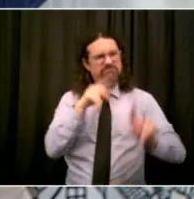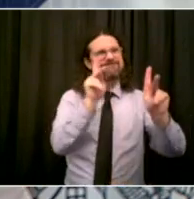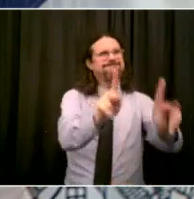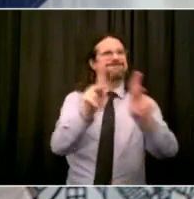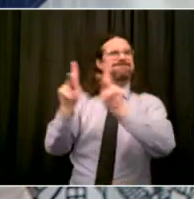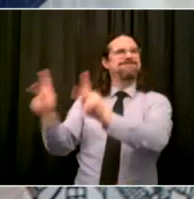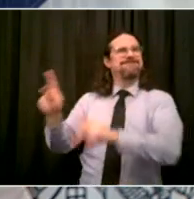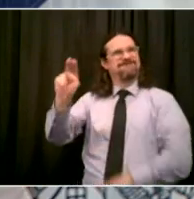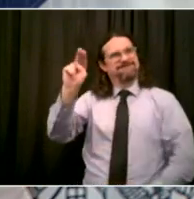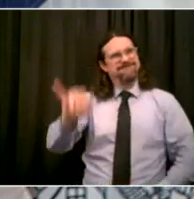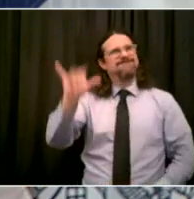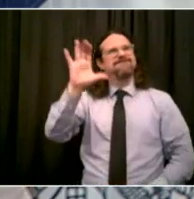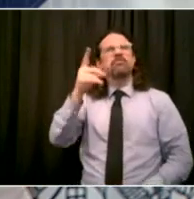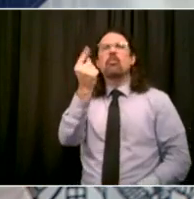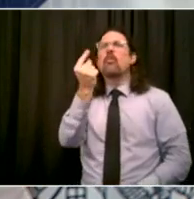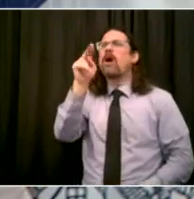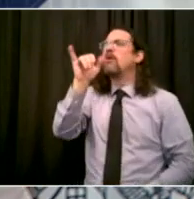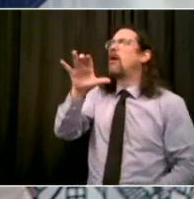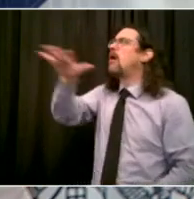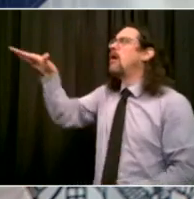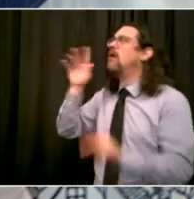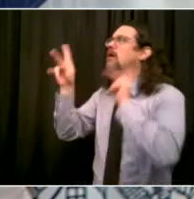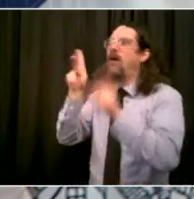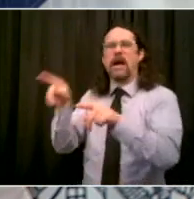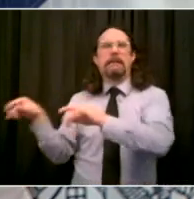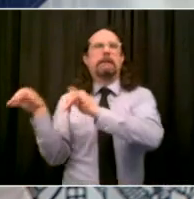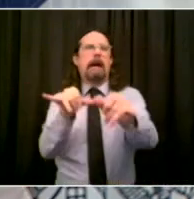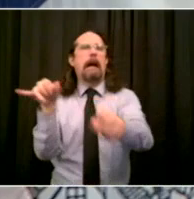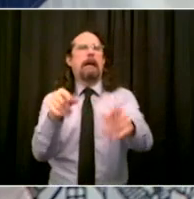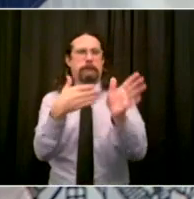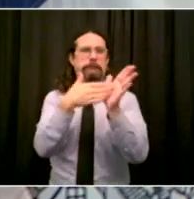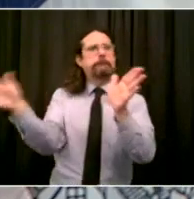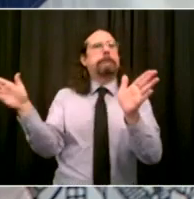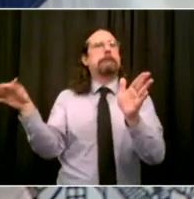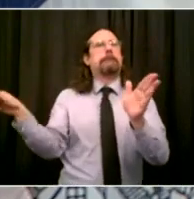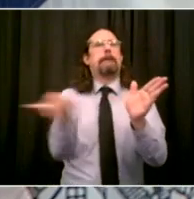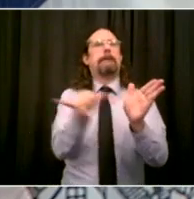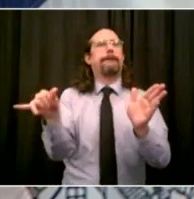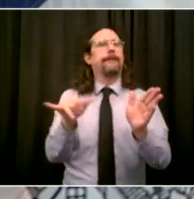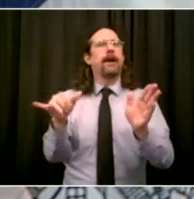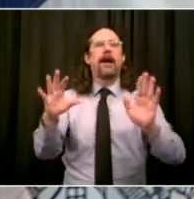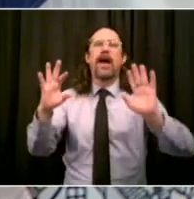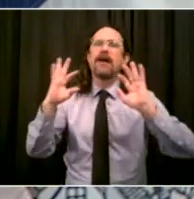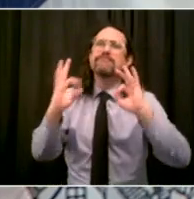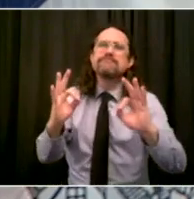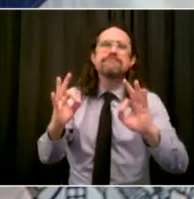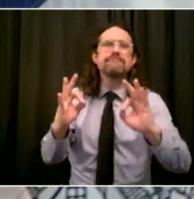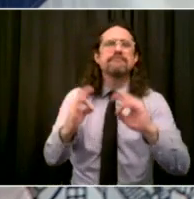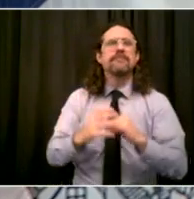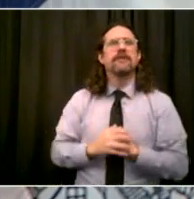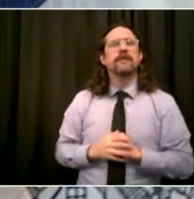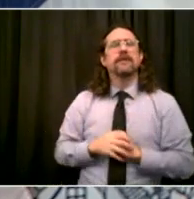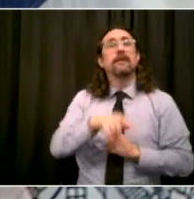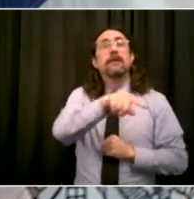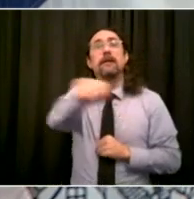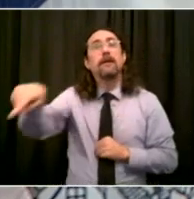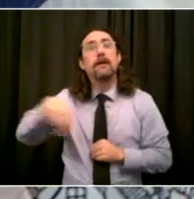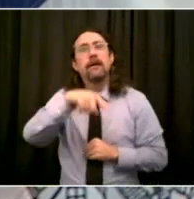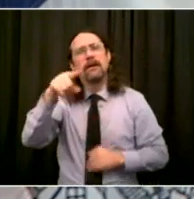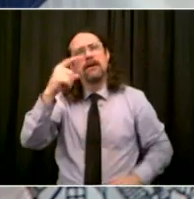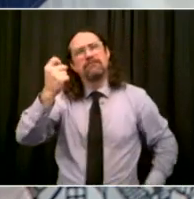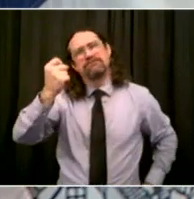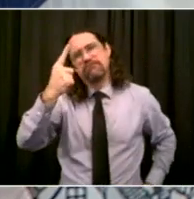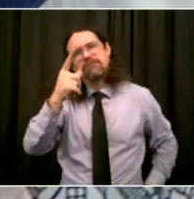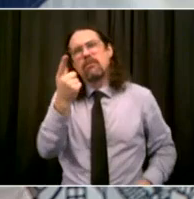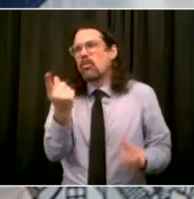our people. That's very healthy for the NYPD. So I think it says to neighborhood residents, it says to New Yorkers all